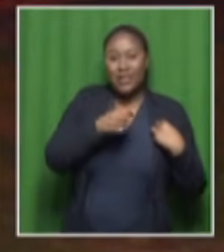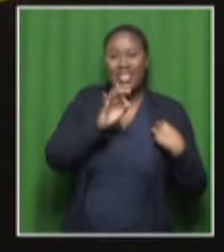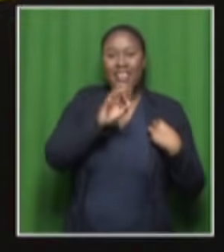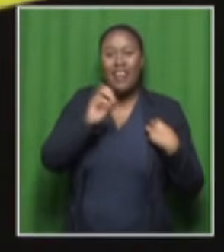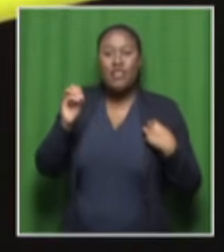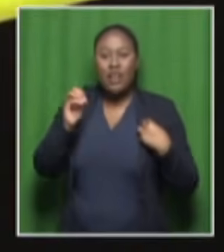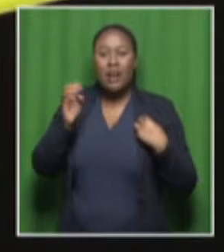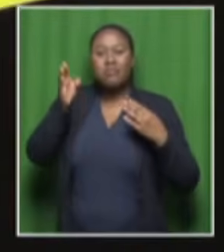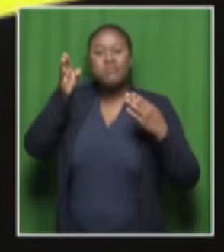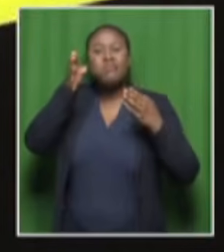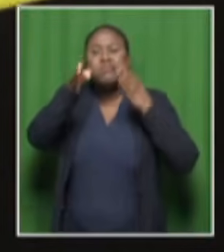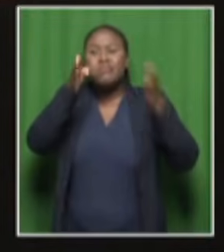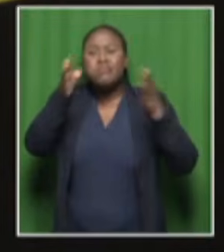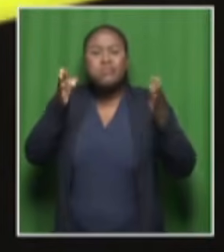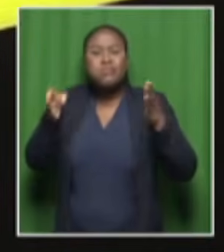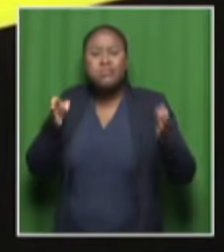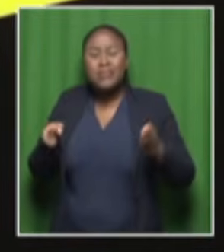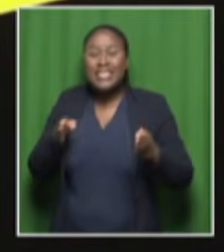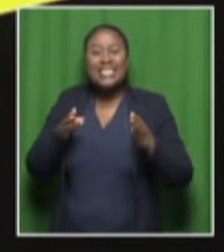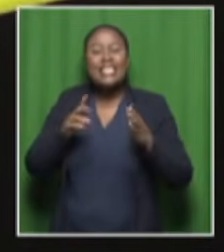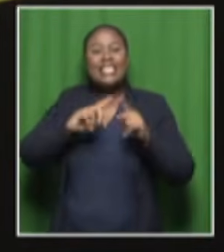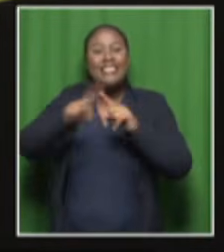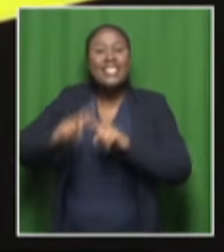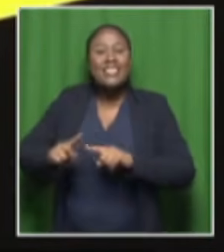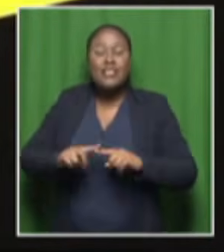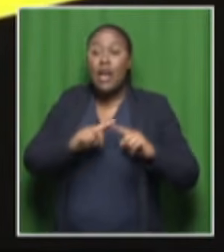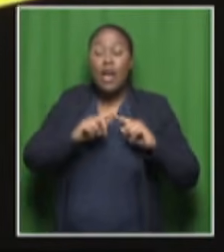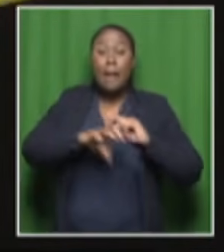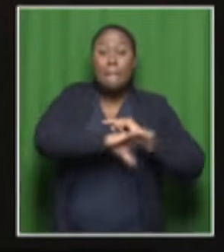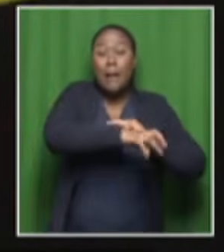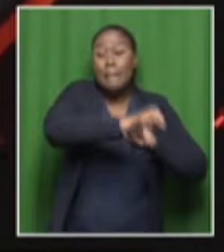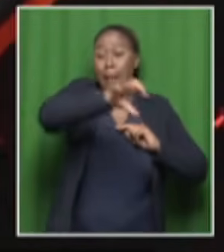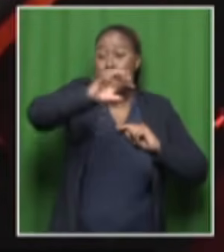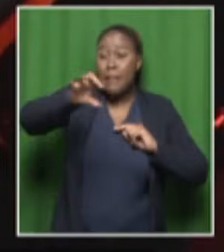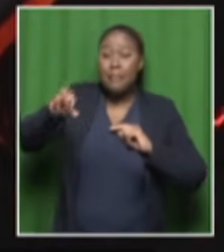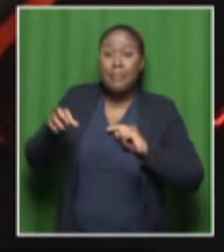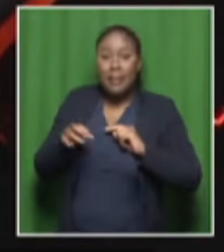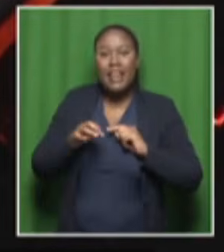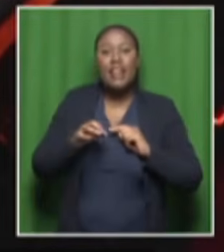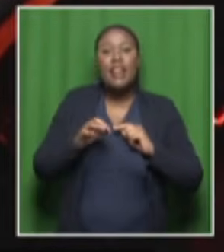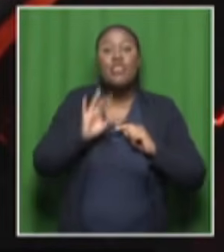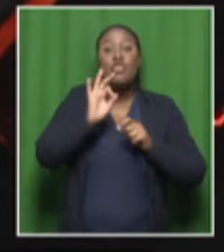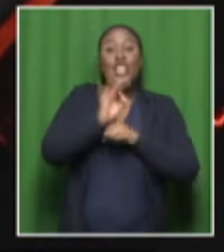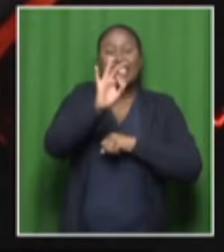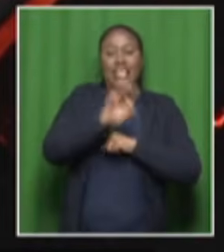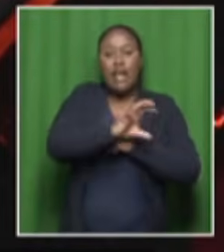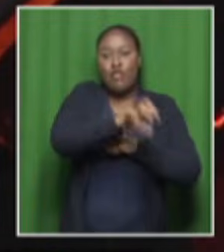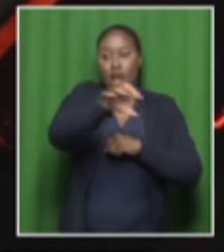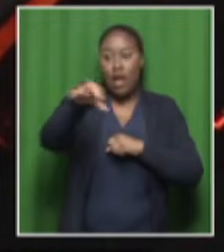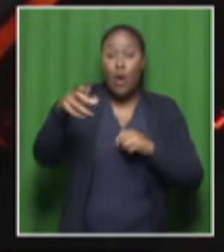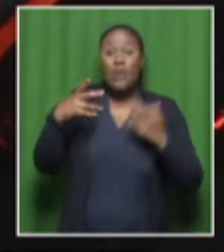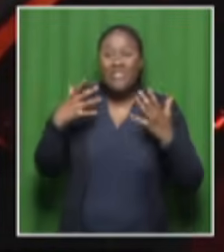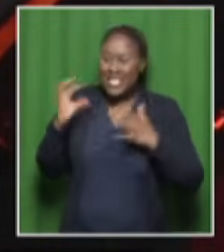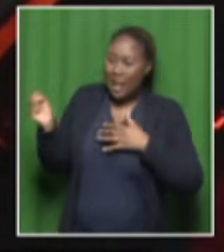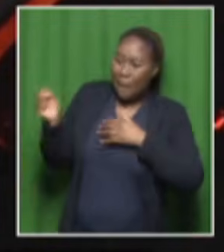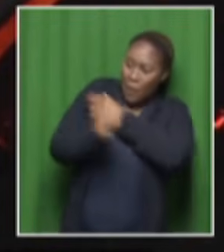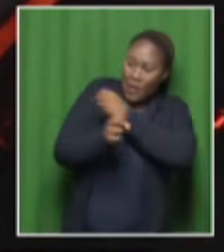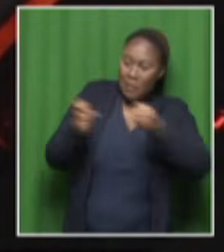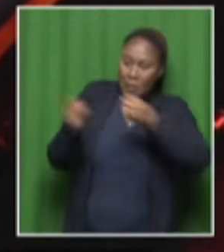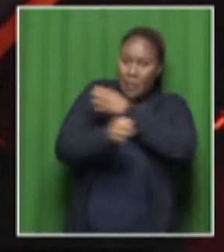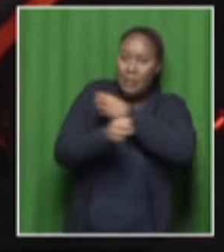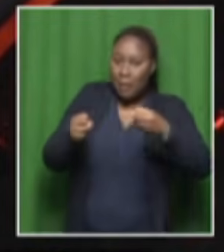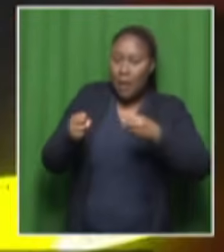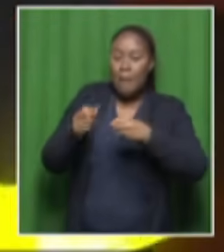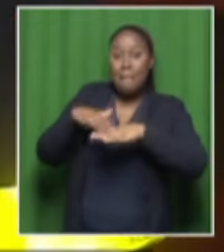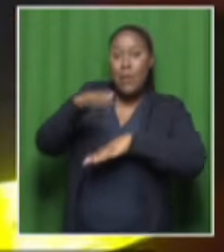Khayelitsha, and there's 13 areas where we have deployed additional law enforcement officers to work alongside the South African Police